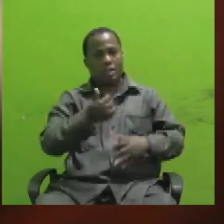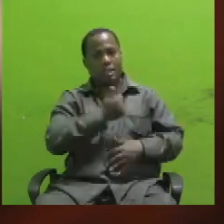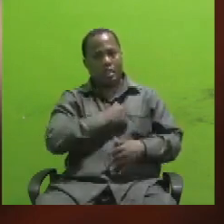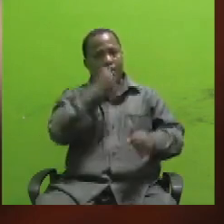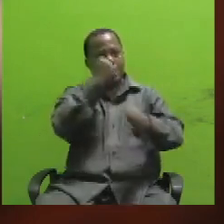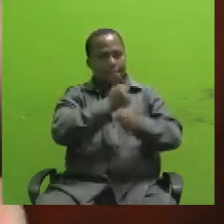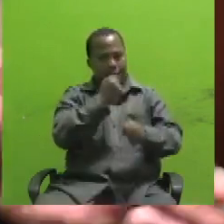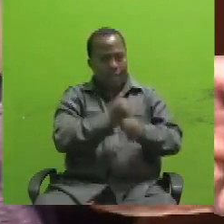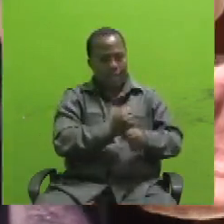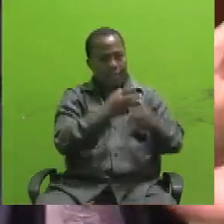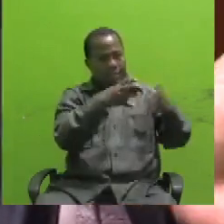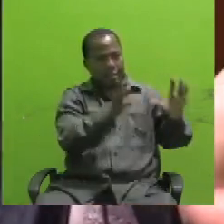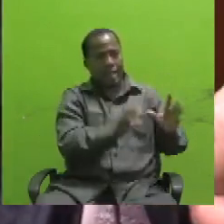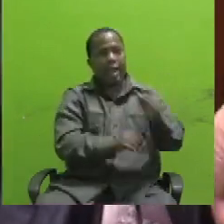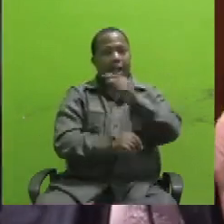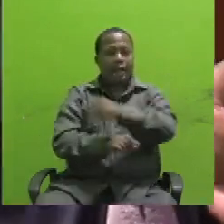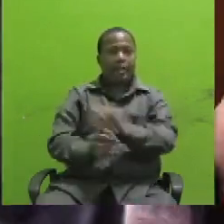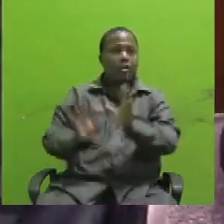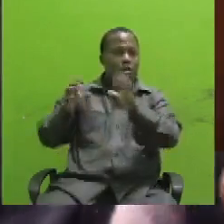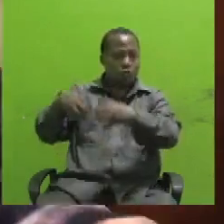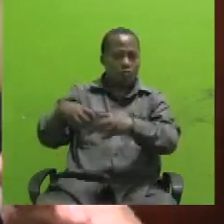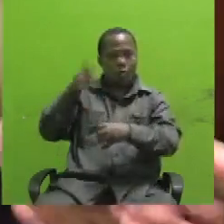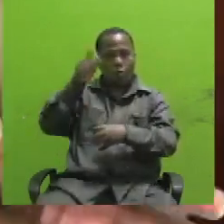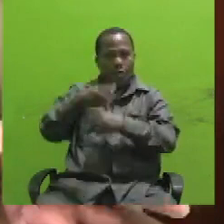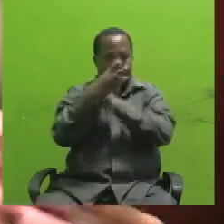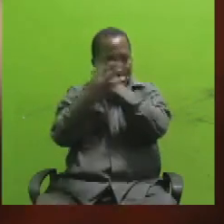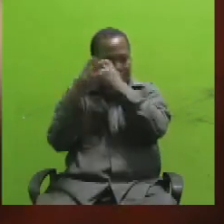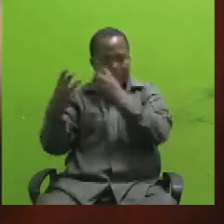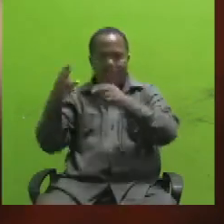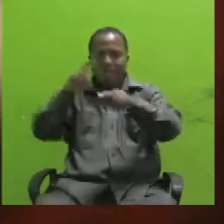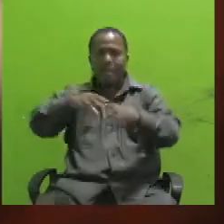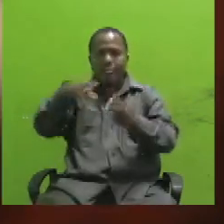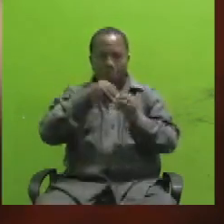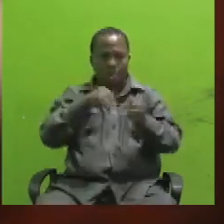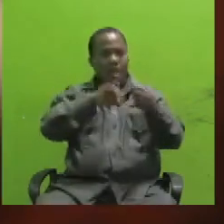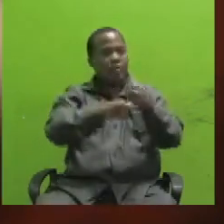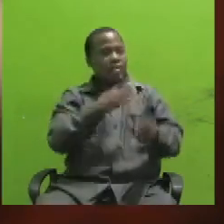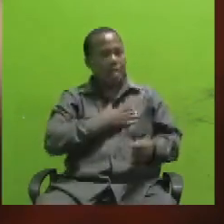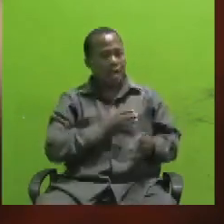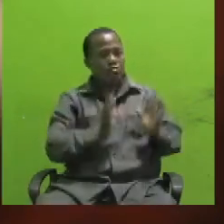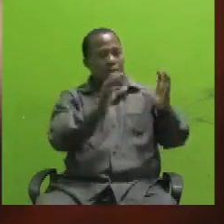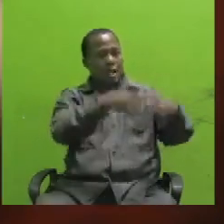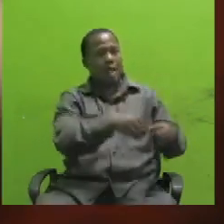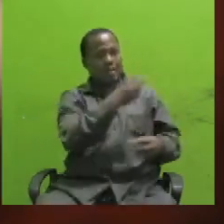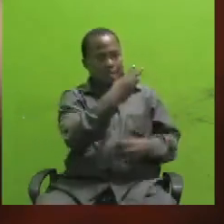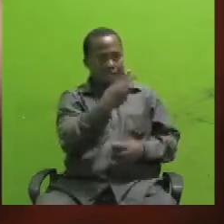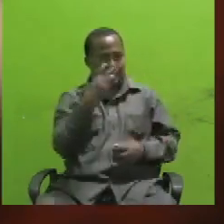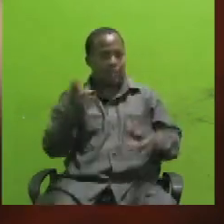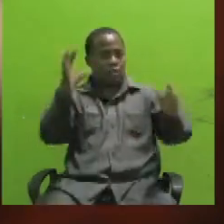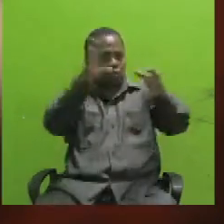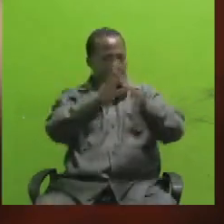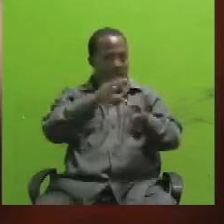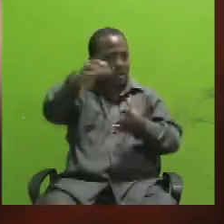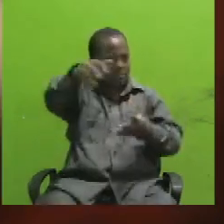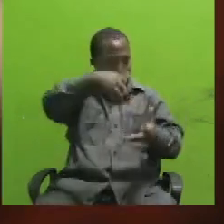make a group of three. And here, make group of three. Three, sit in three. Yes, my friend. Join that group.